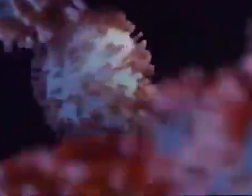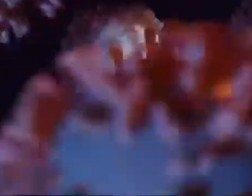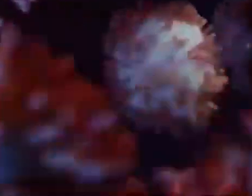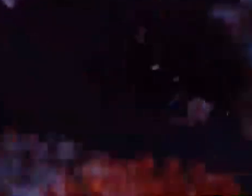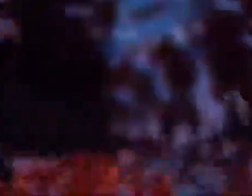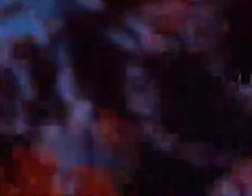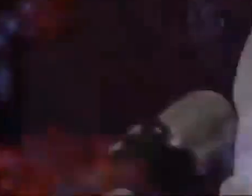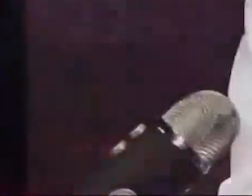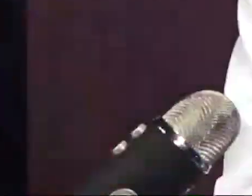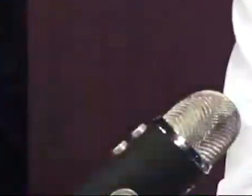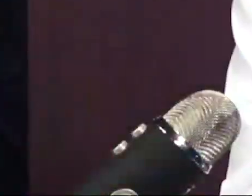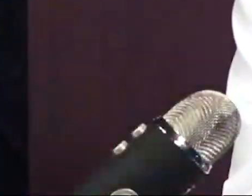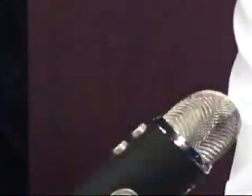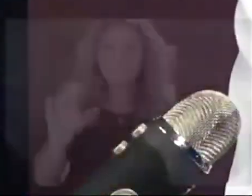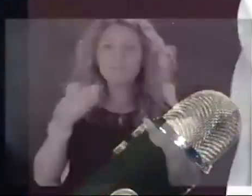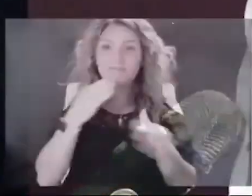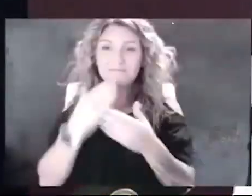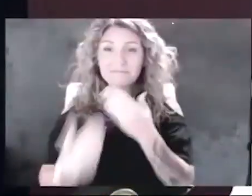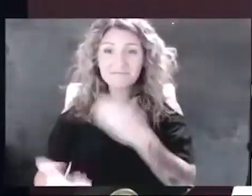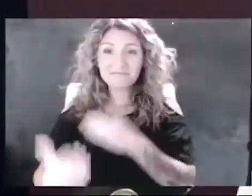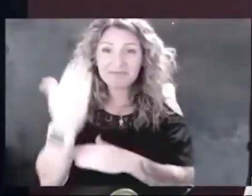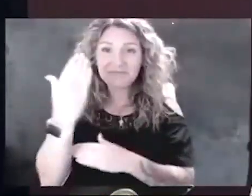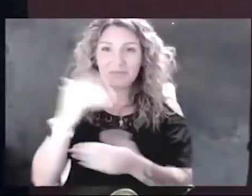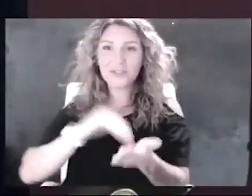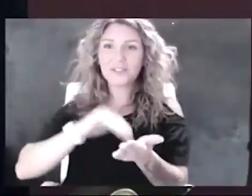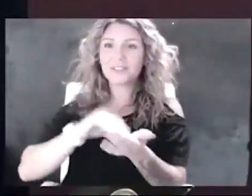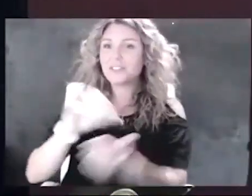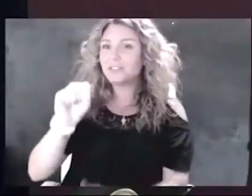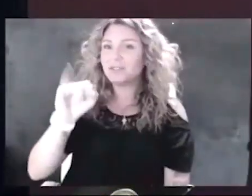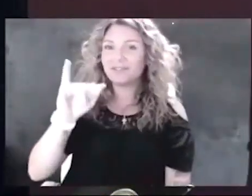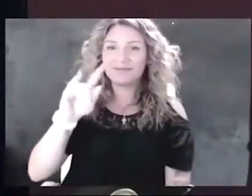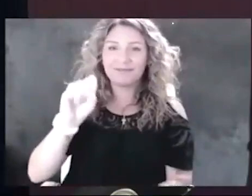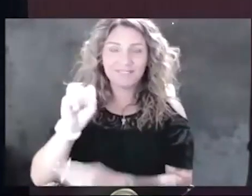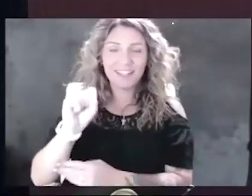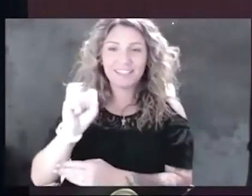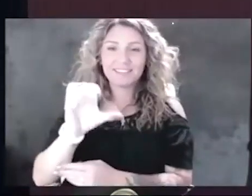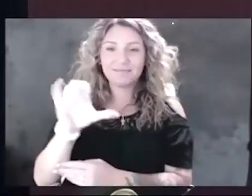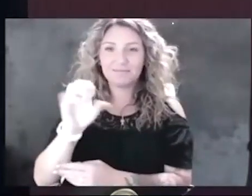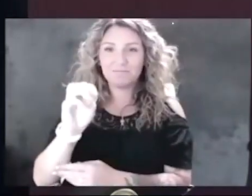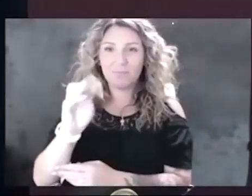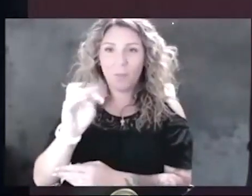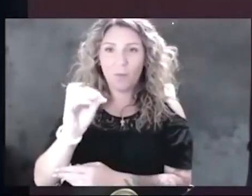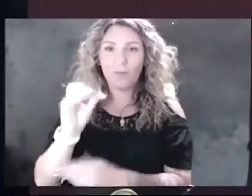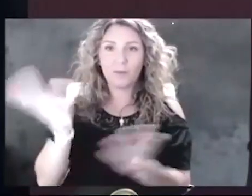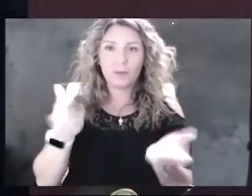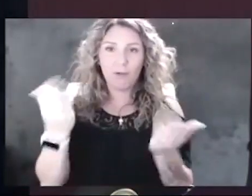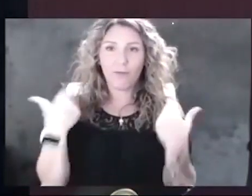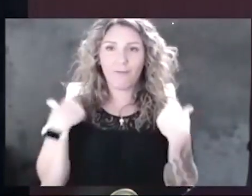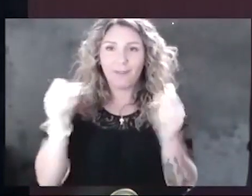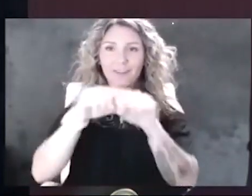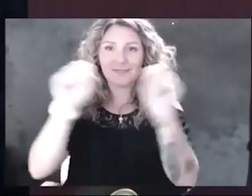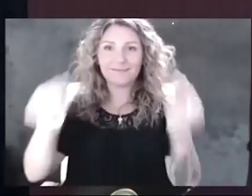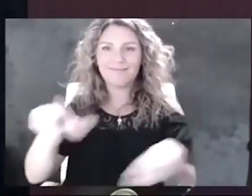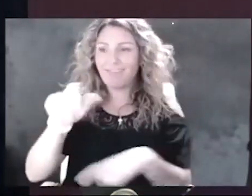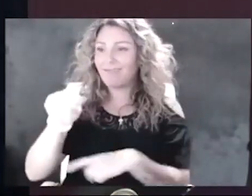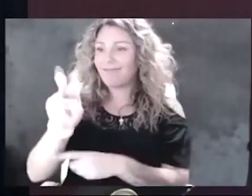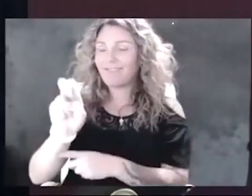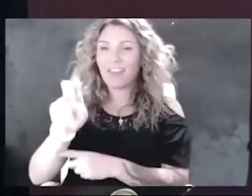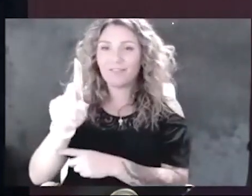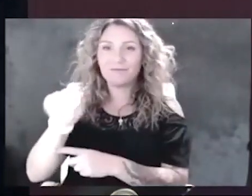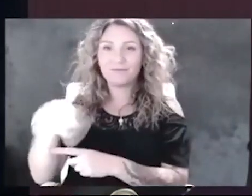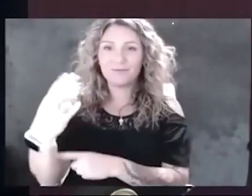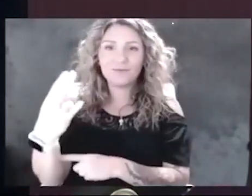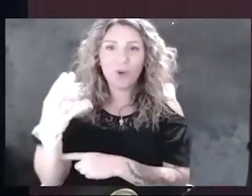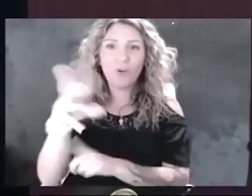Hey, good morning. I'm Dr. Steve Stites, Chief Medical Officer here at the University of Kansas Health System, broadcasting live with you from the Dolph Simons Family Studio. Welcome back to